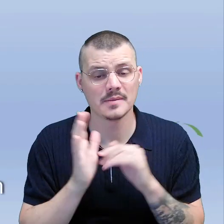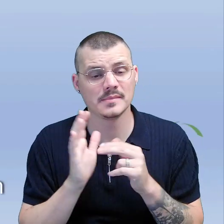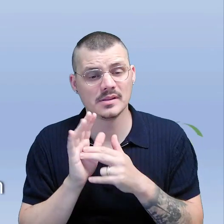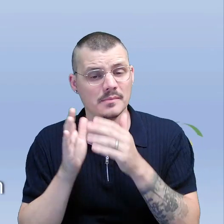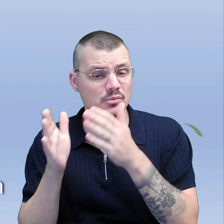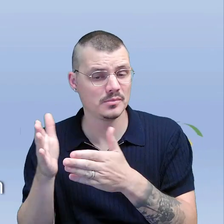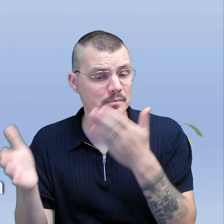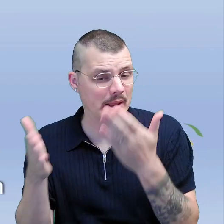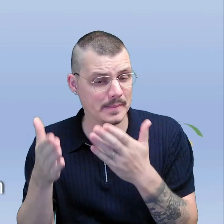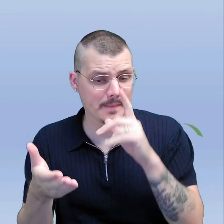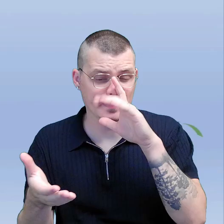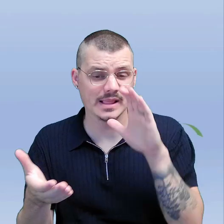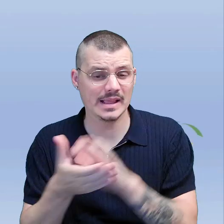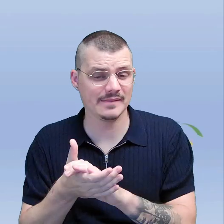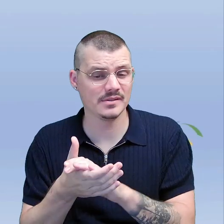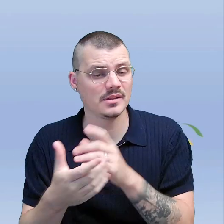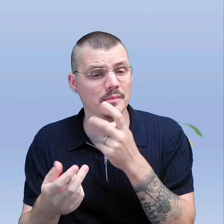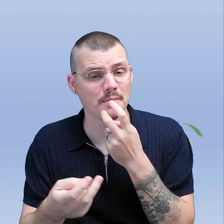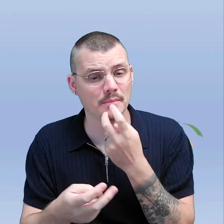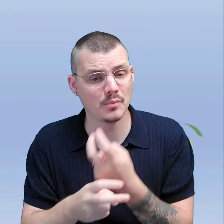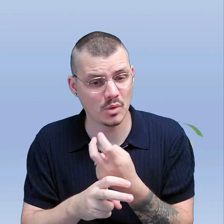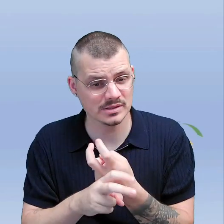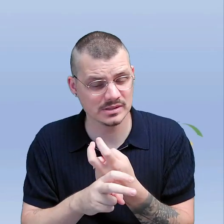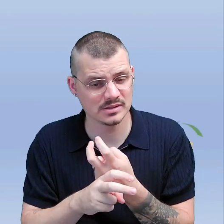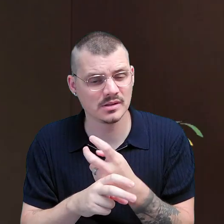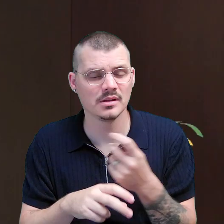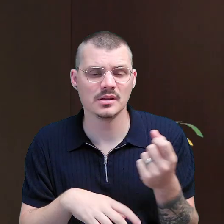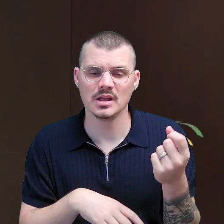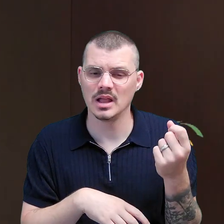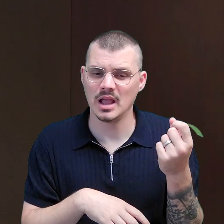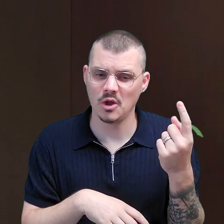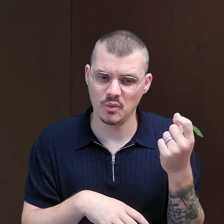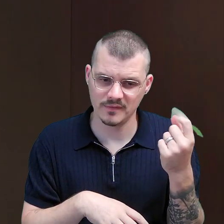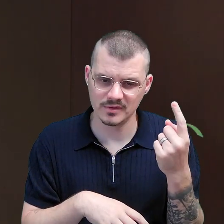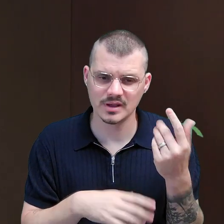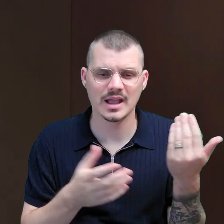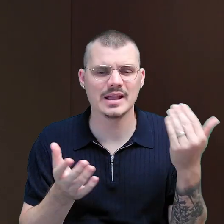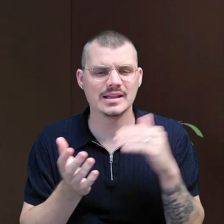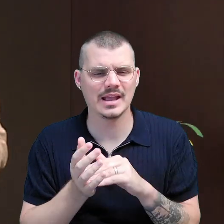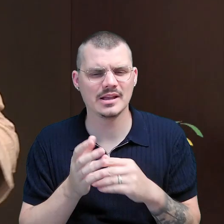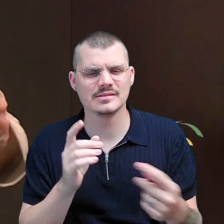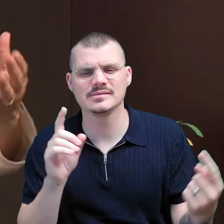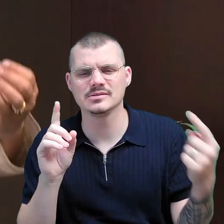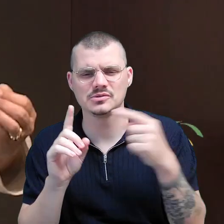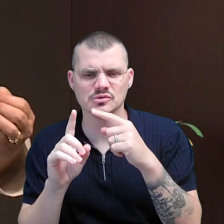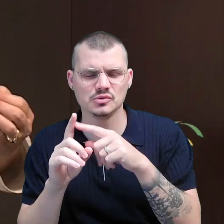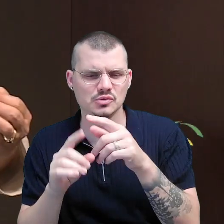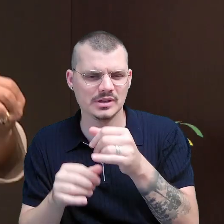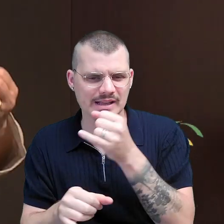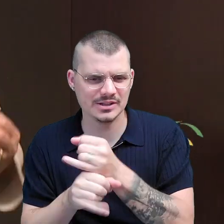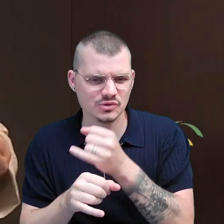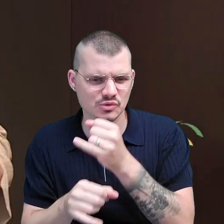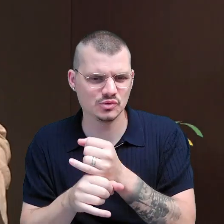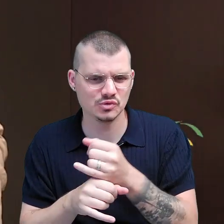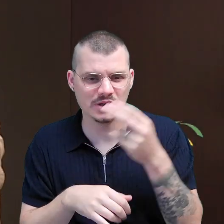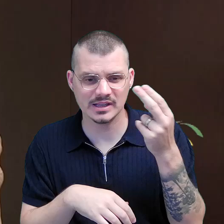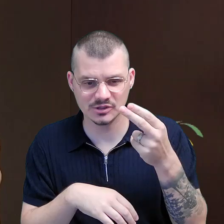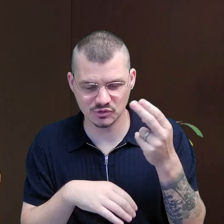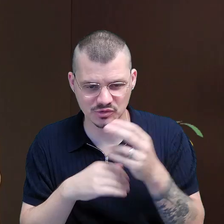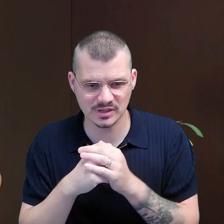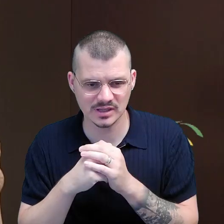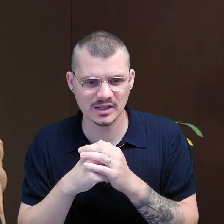Obviously, this could mean the person believes they're being poisoned. However, again, looking back on